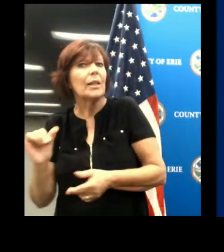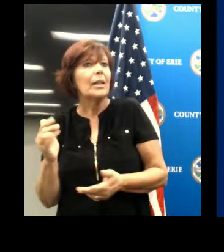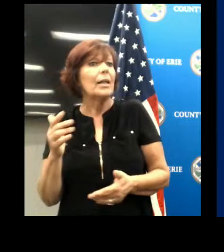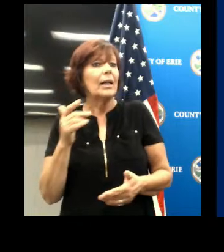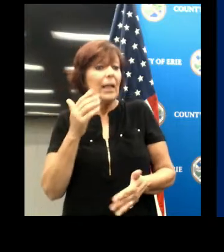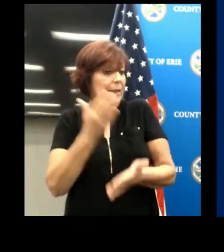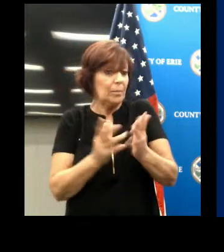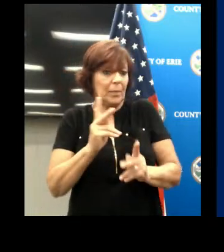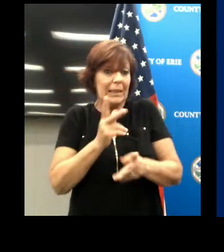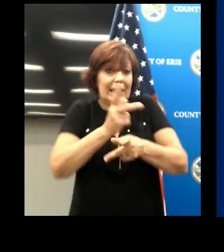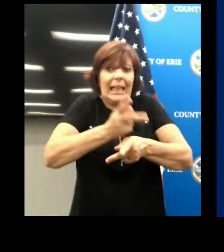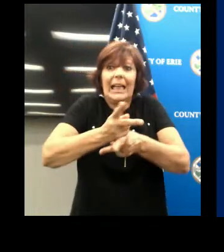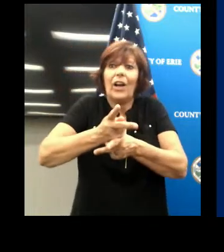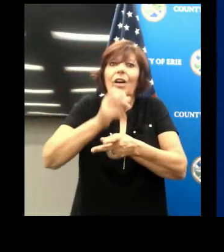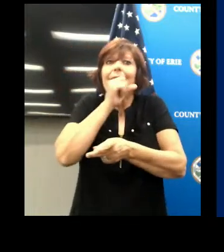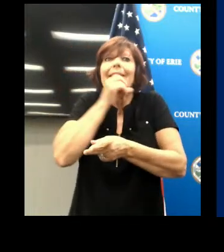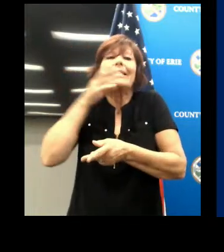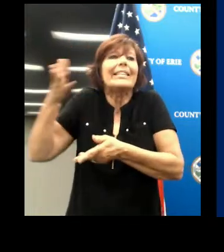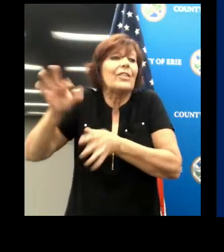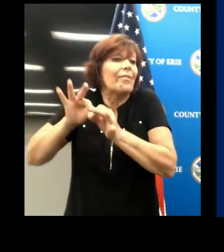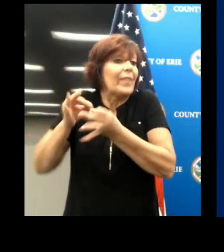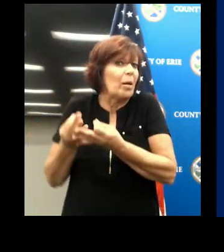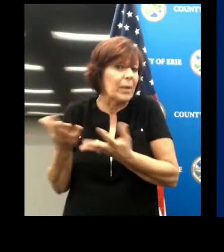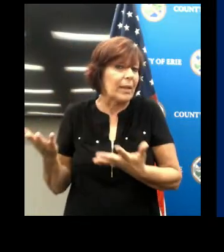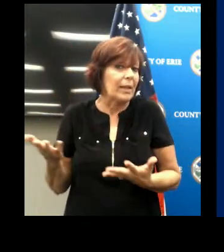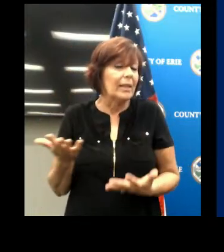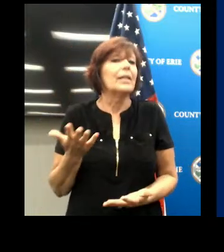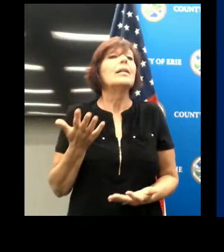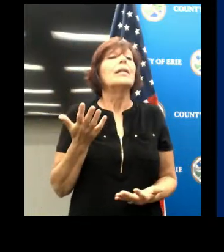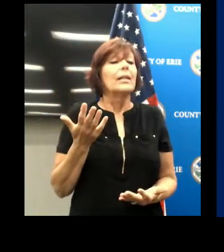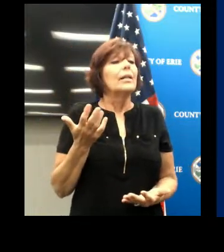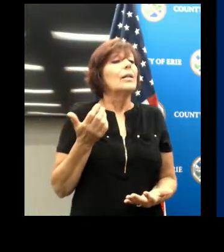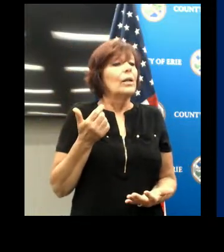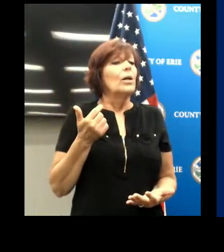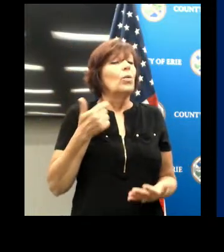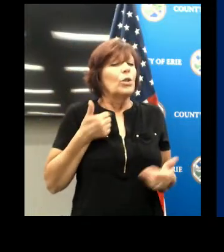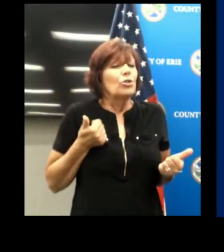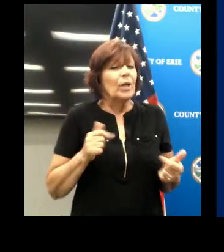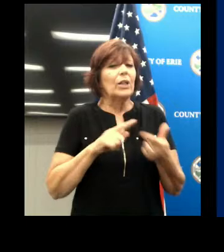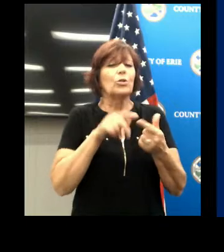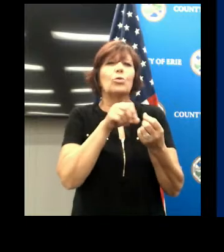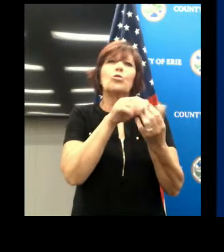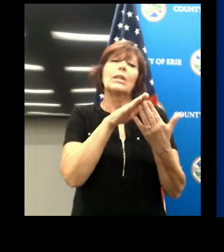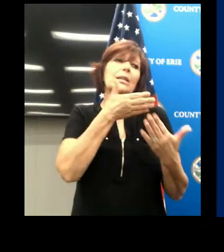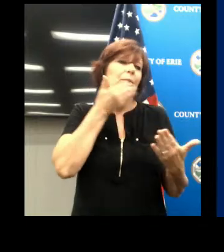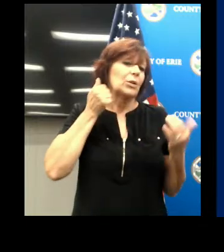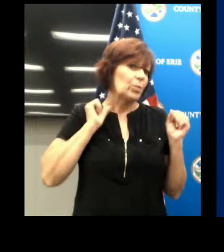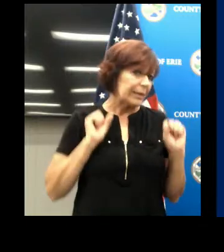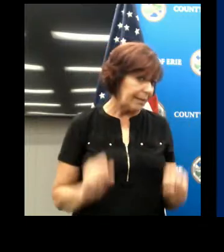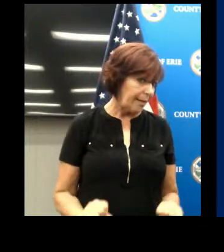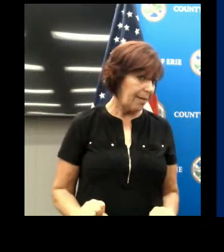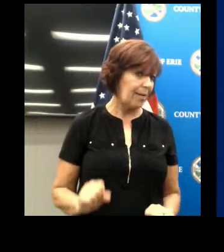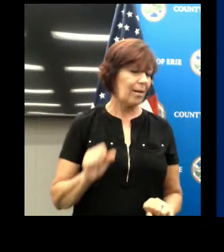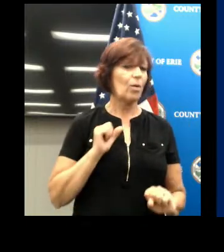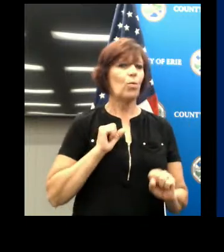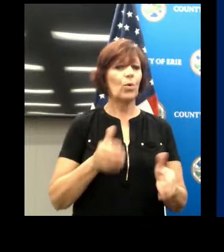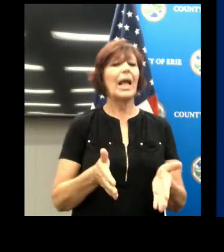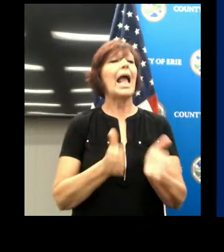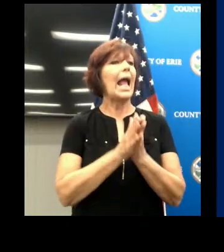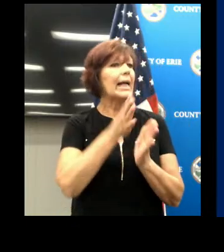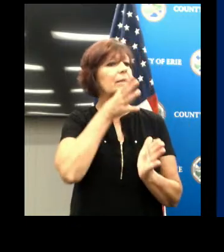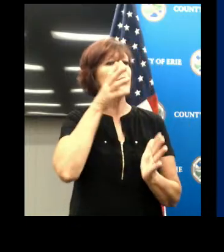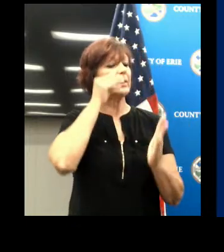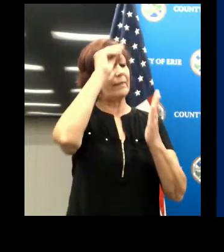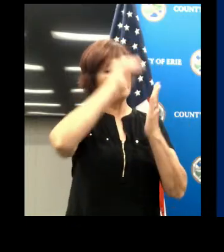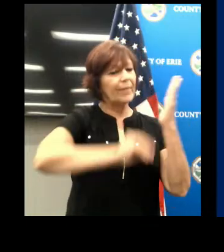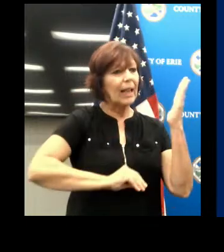taking care of a senior member of their family. And so we're trying to address it as best as possible. We're asked parents to complete